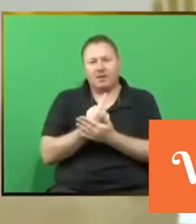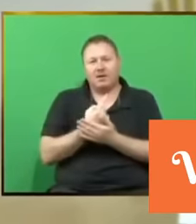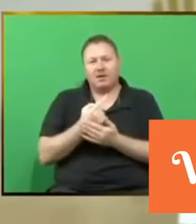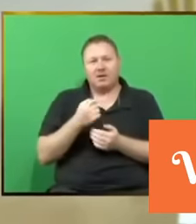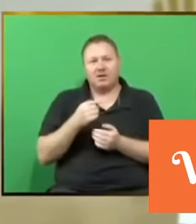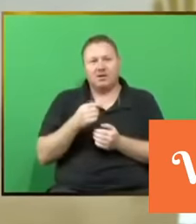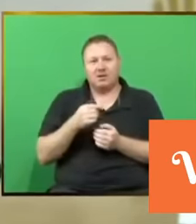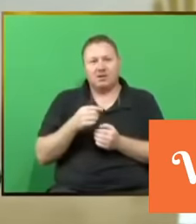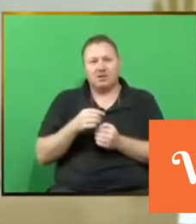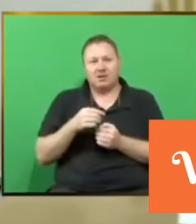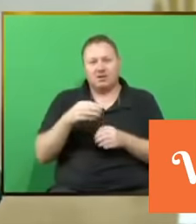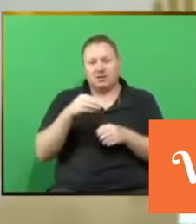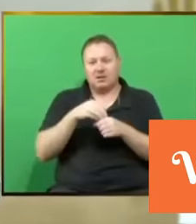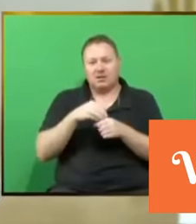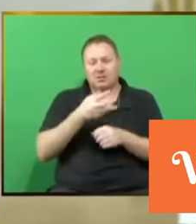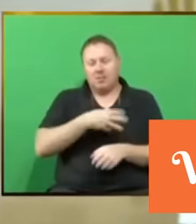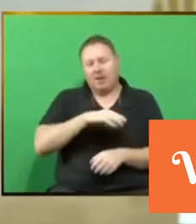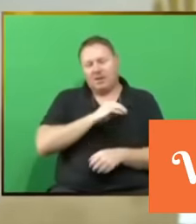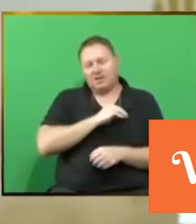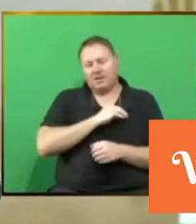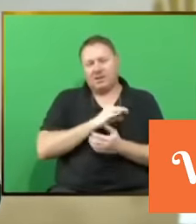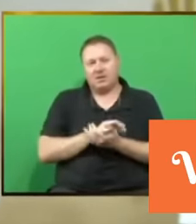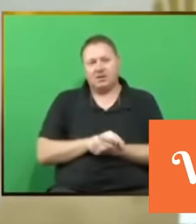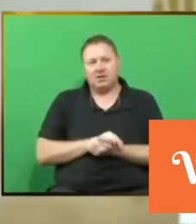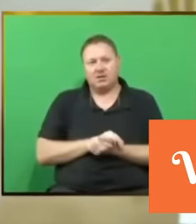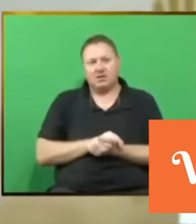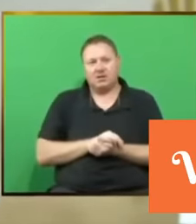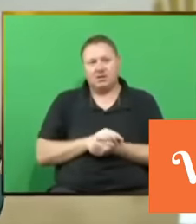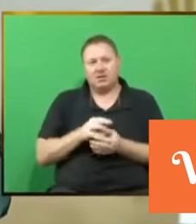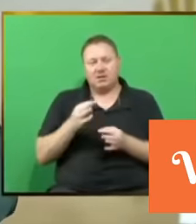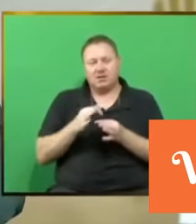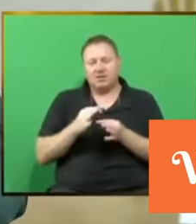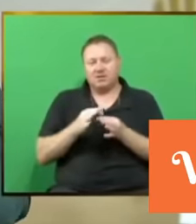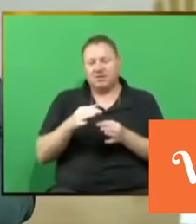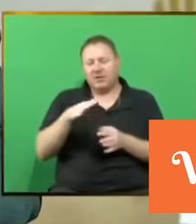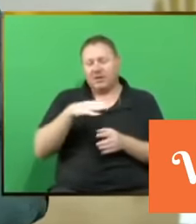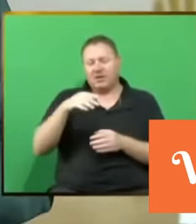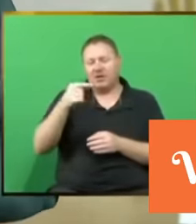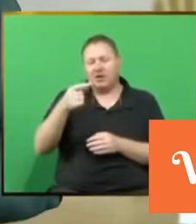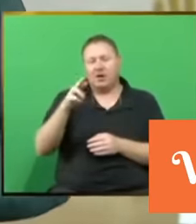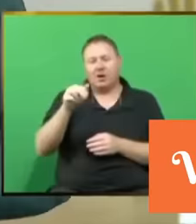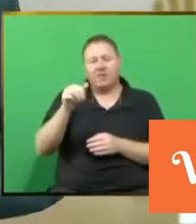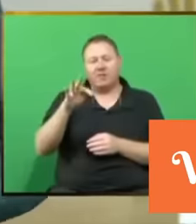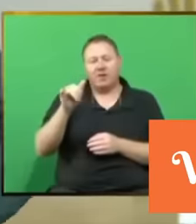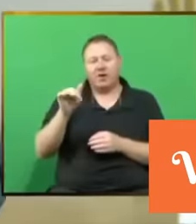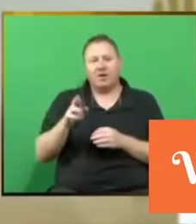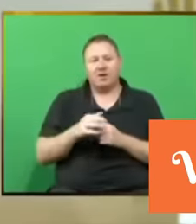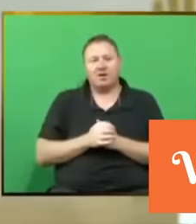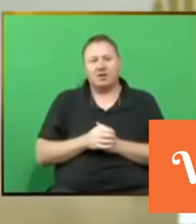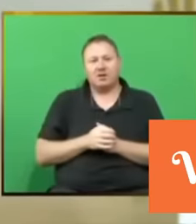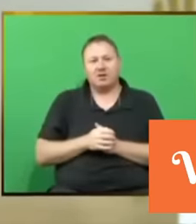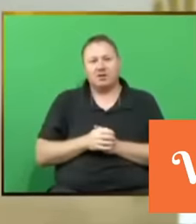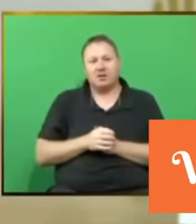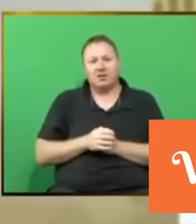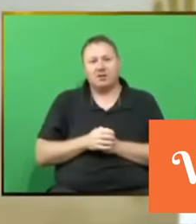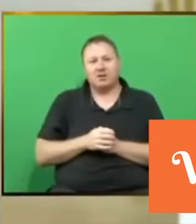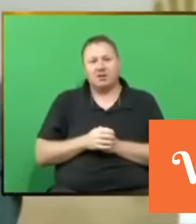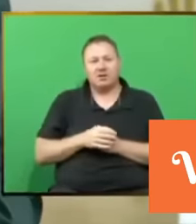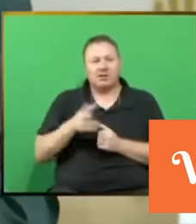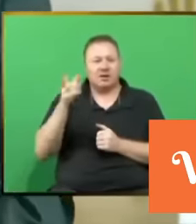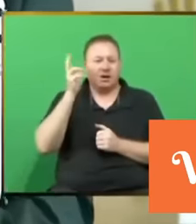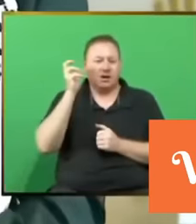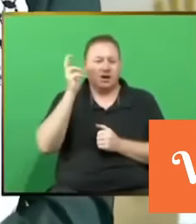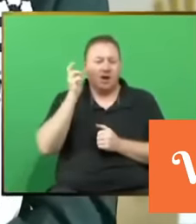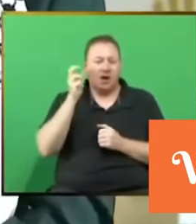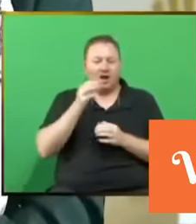the Palestine, particularly right now in Rafah. But let me give a loud and clear message to